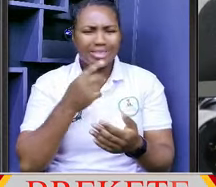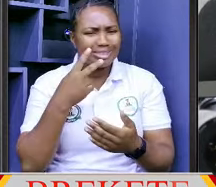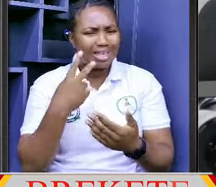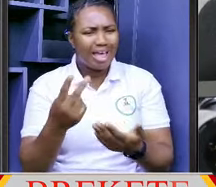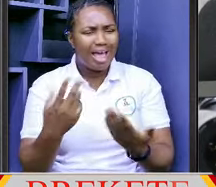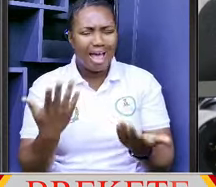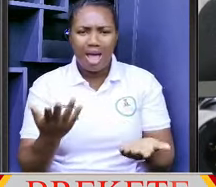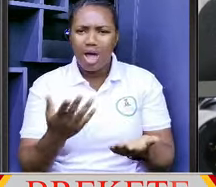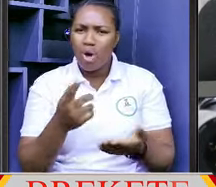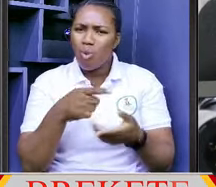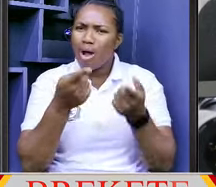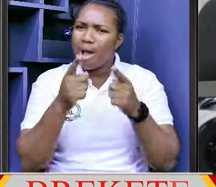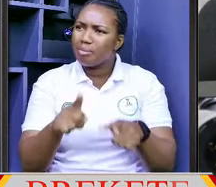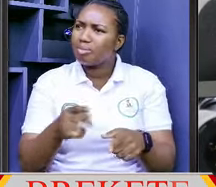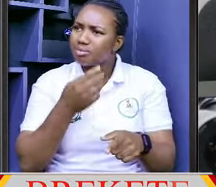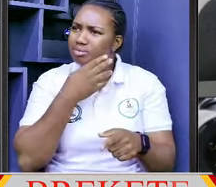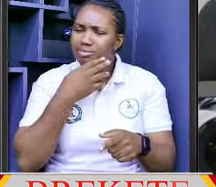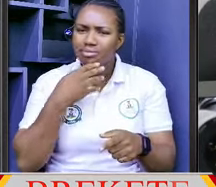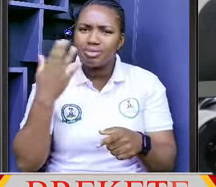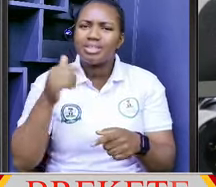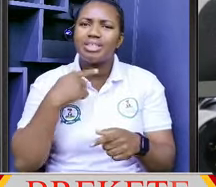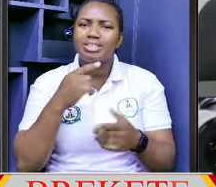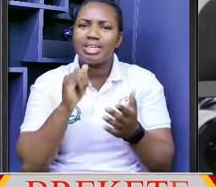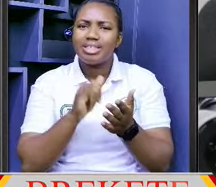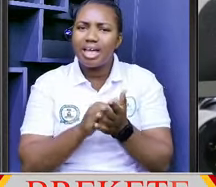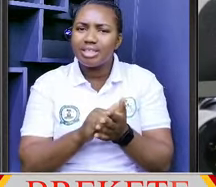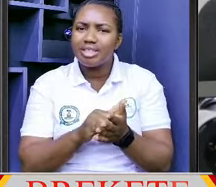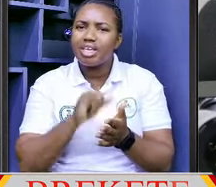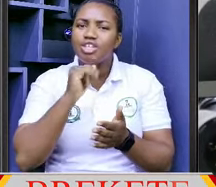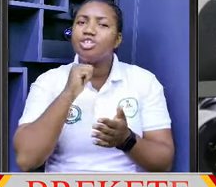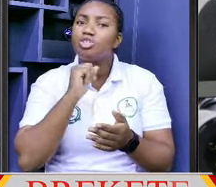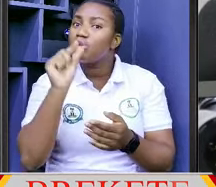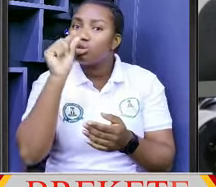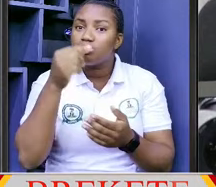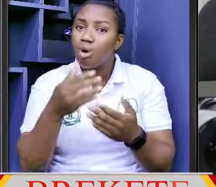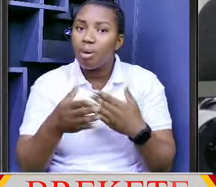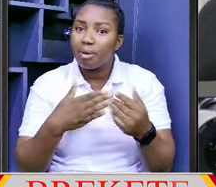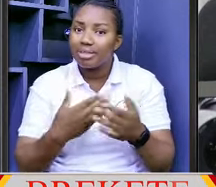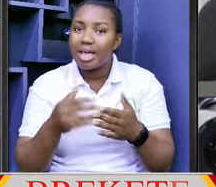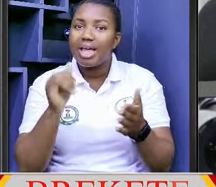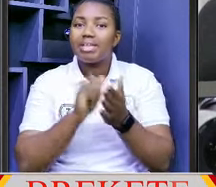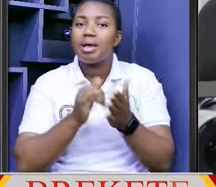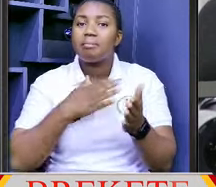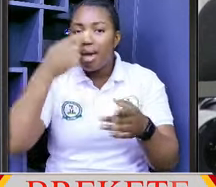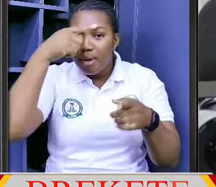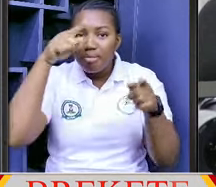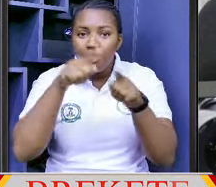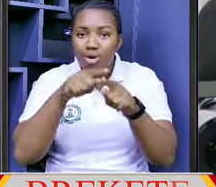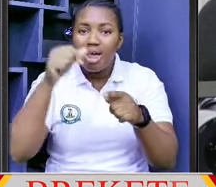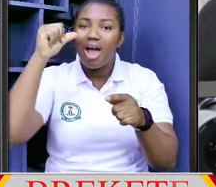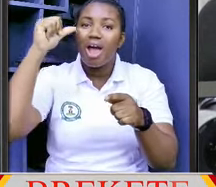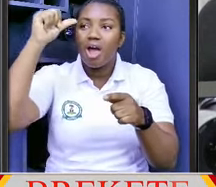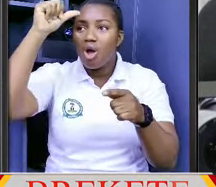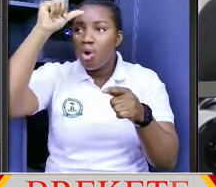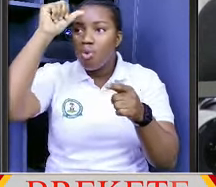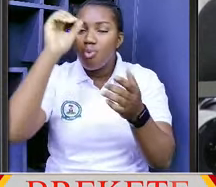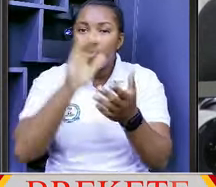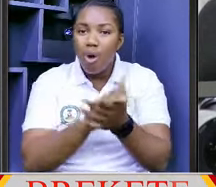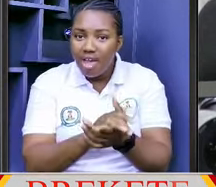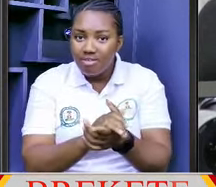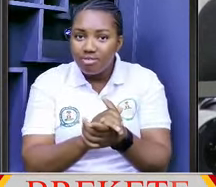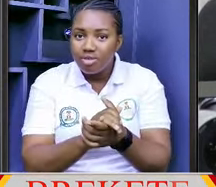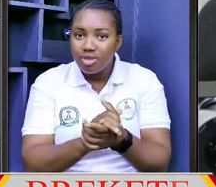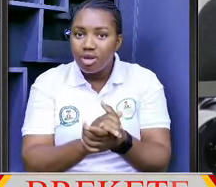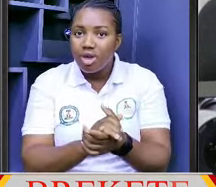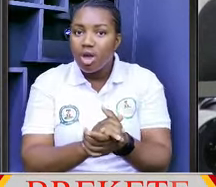thing, he says it's not a small matter that my brother's wife burn all my brother's